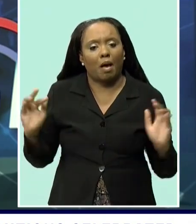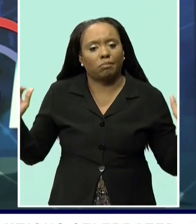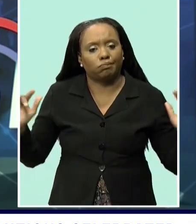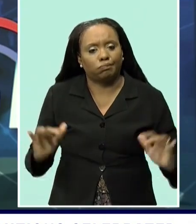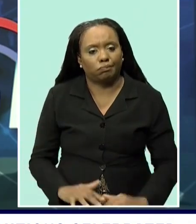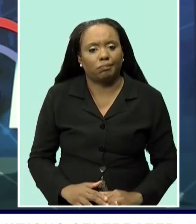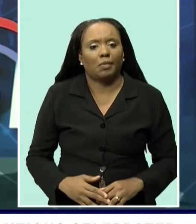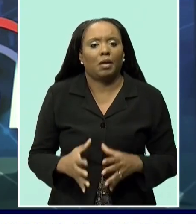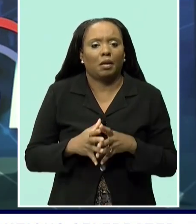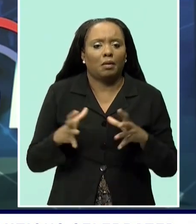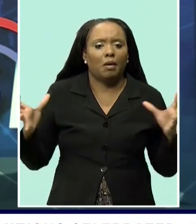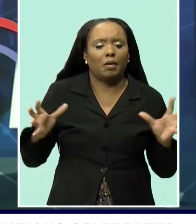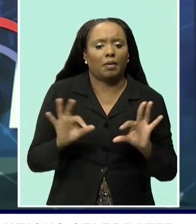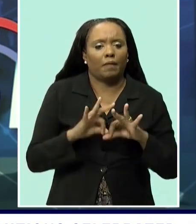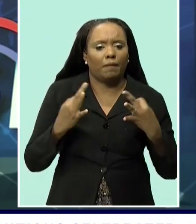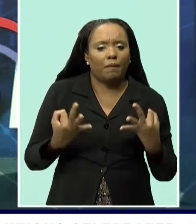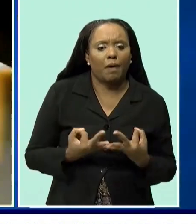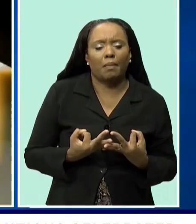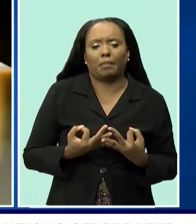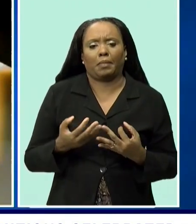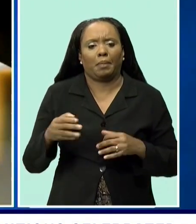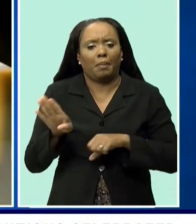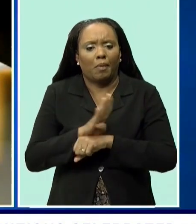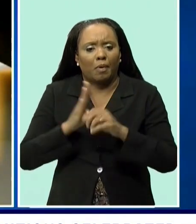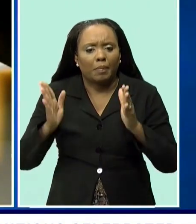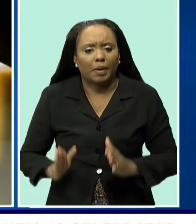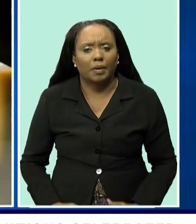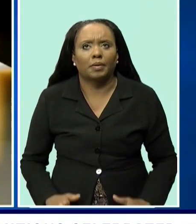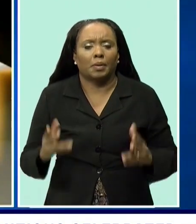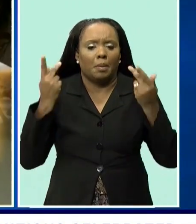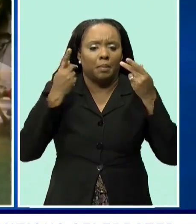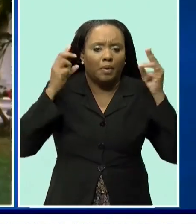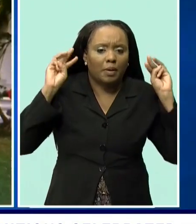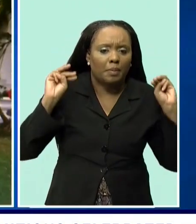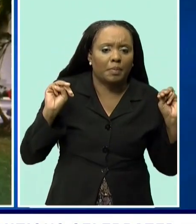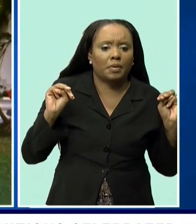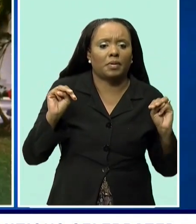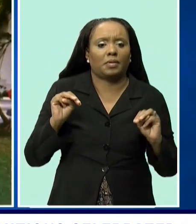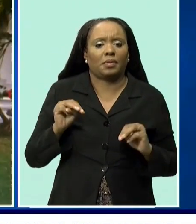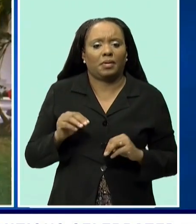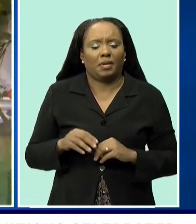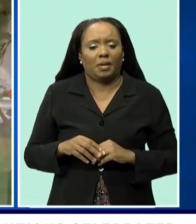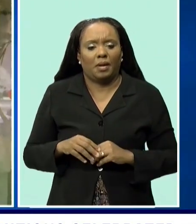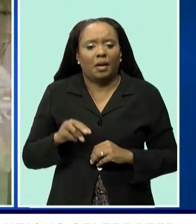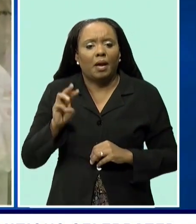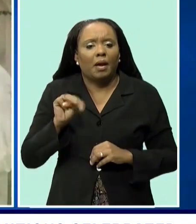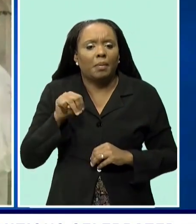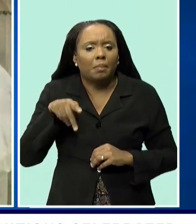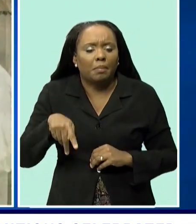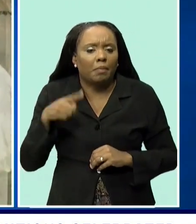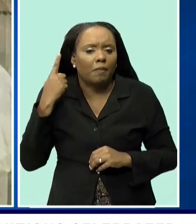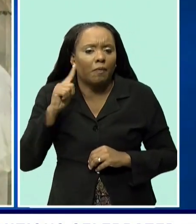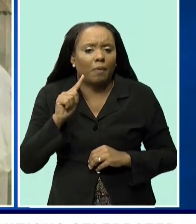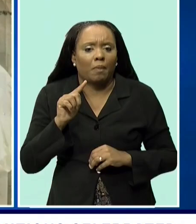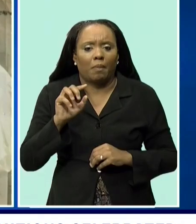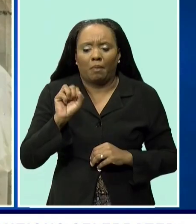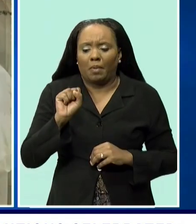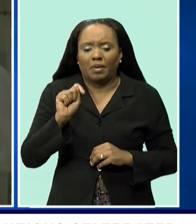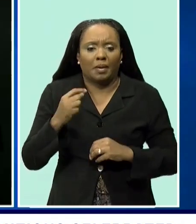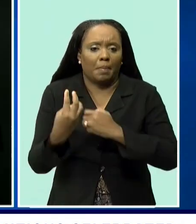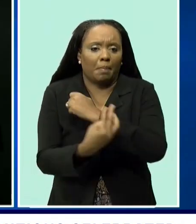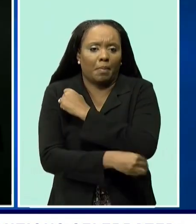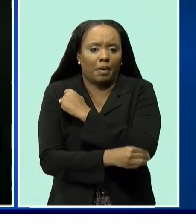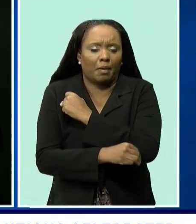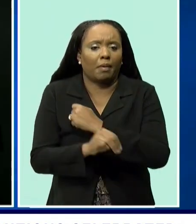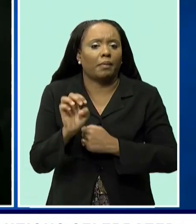flowed from his family along with a wide cross-section of Barbadians, including Prime Minister Mia Motley, MP for St. Michael East Trevor Prescott,